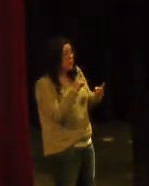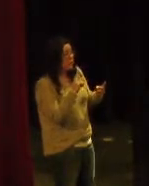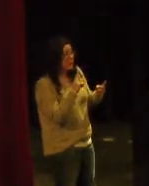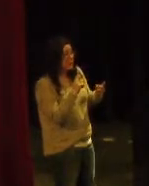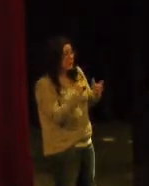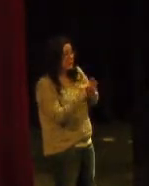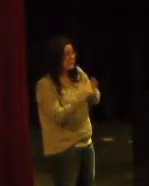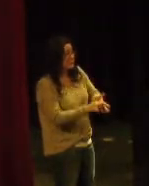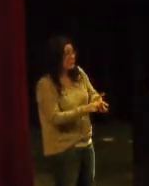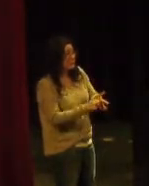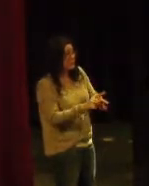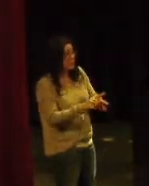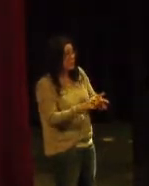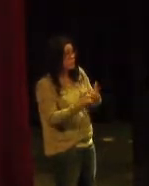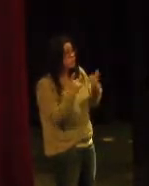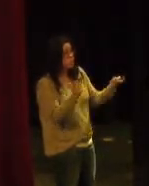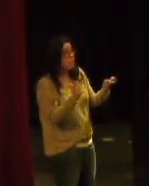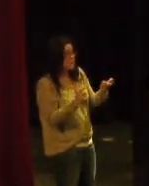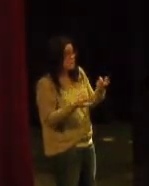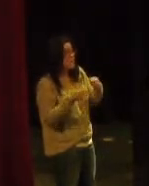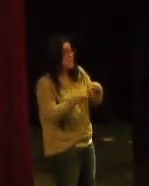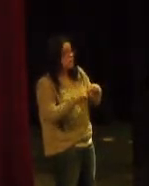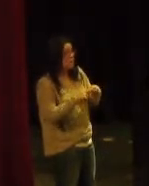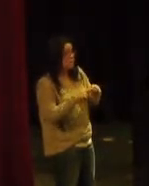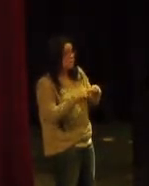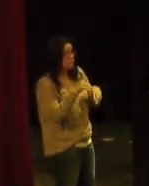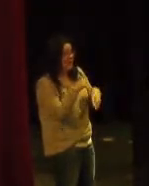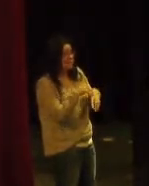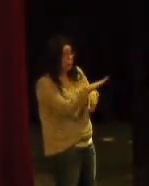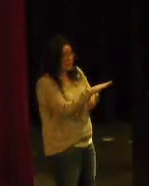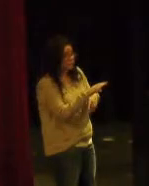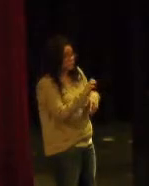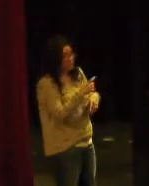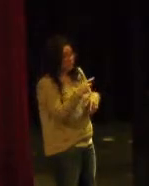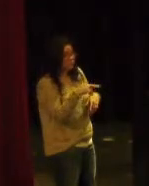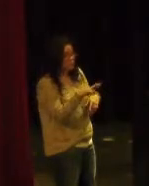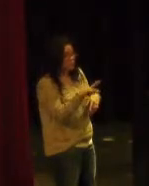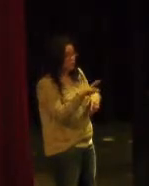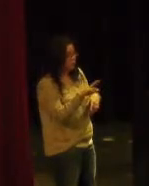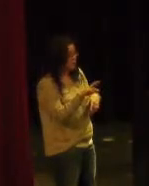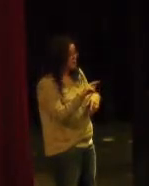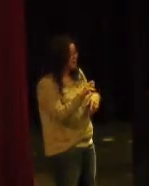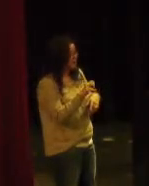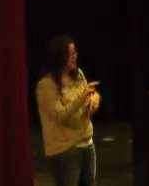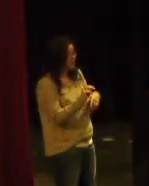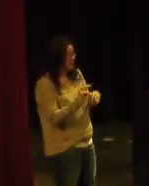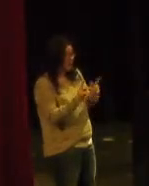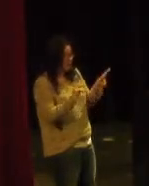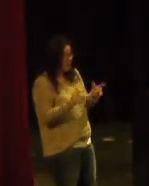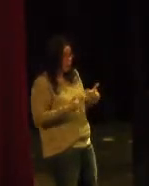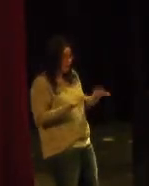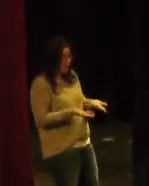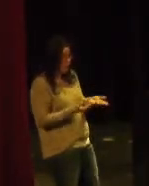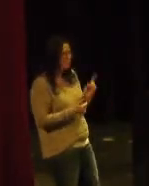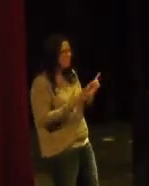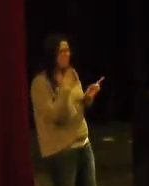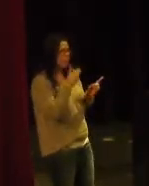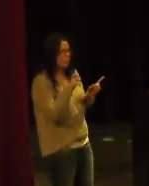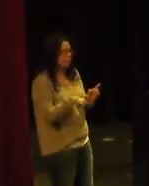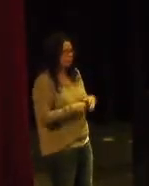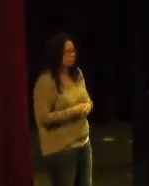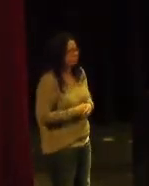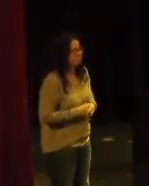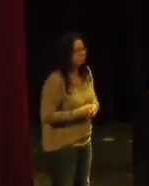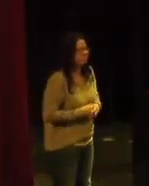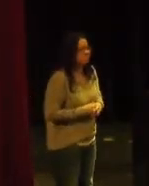increased exportation of these people who live here in our neighborhood? That's a good question, Dave. There's kind